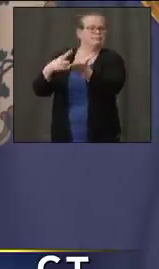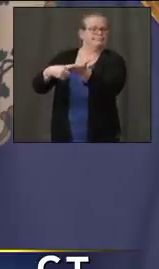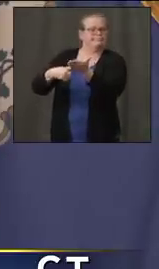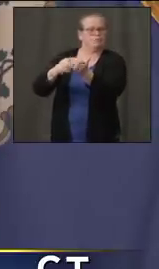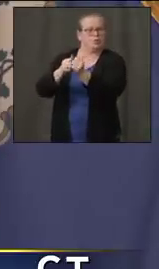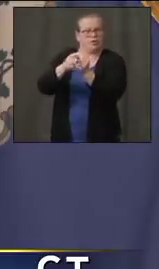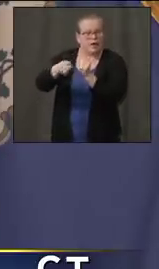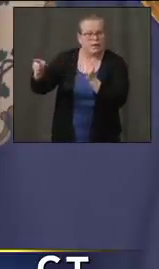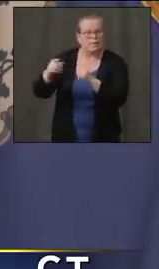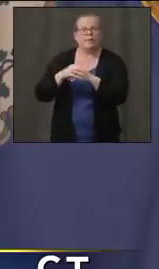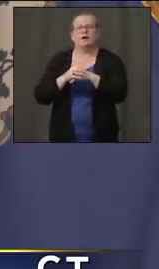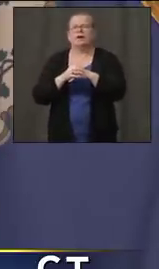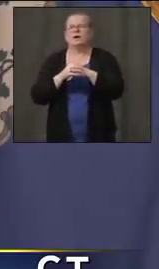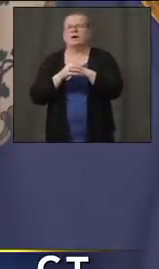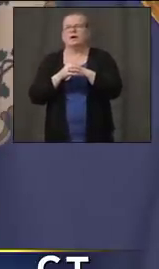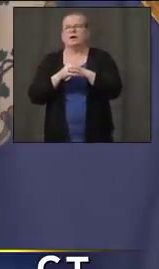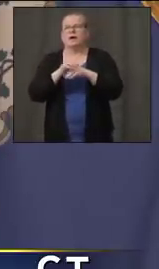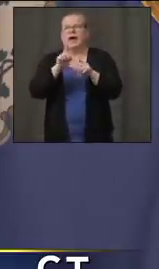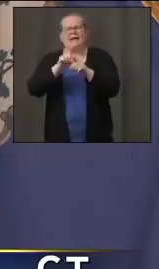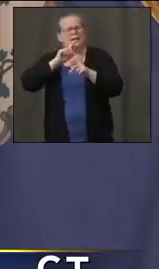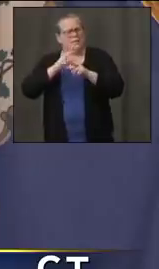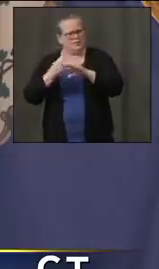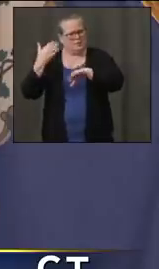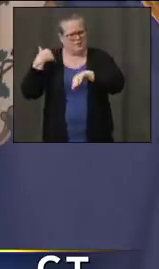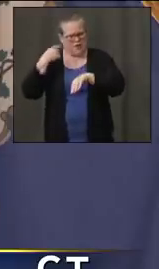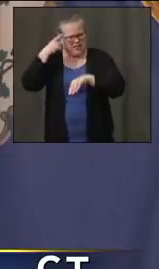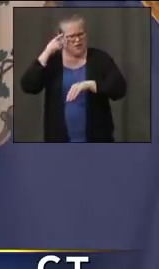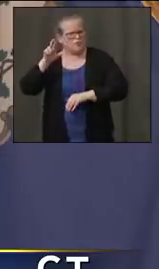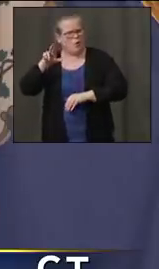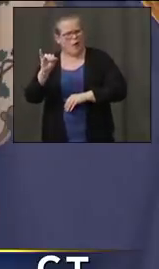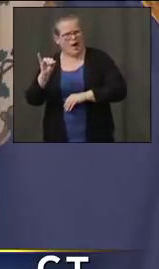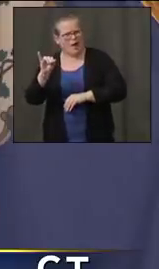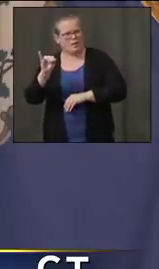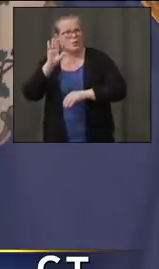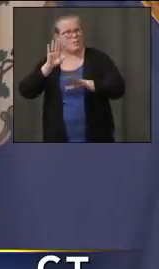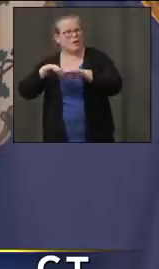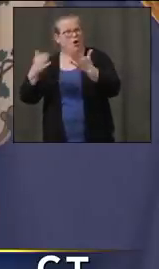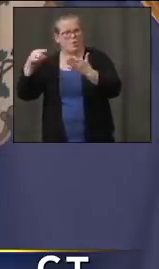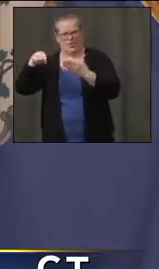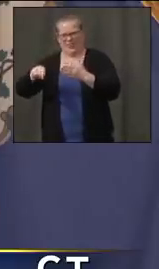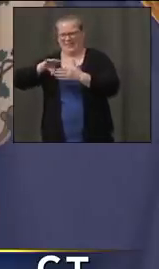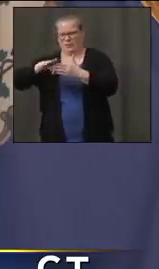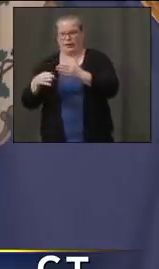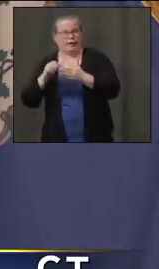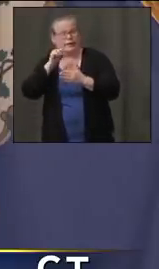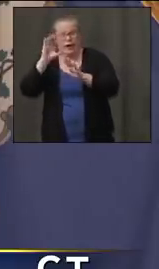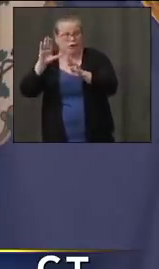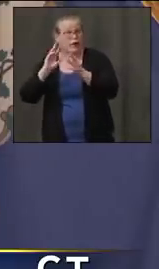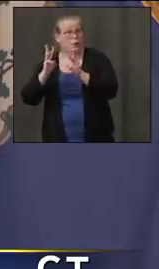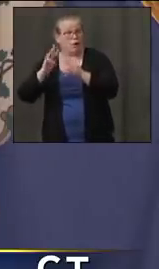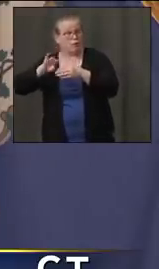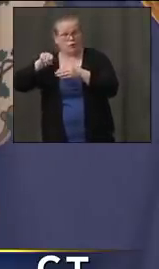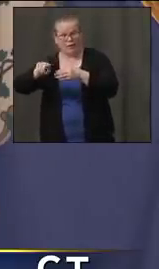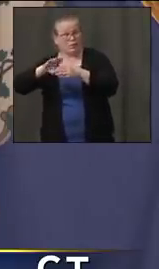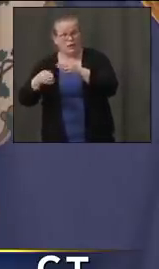parks and beaches. I think it's this weekend. May not be a great weekend, but opening it, so we get that better coordinated as well.